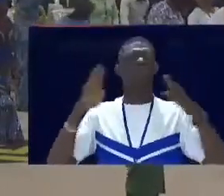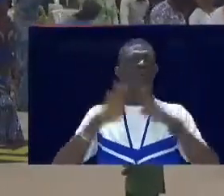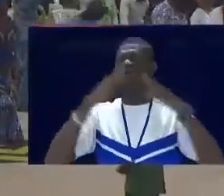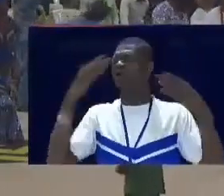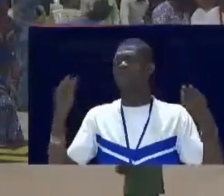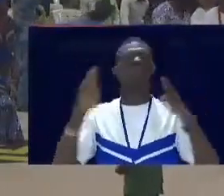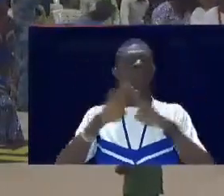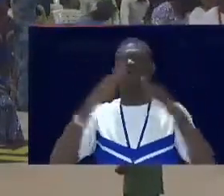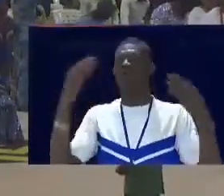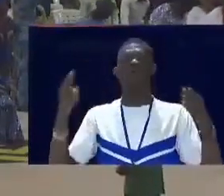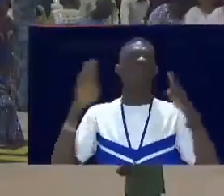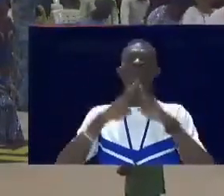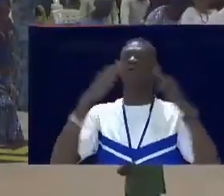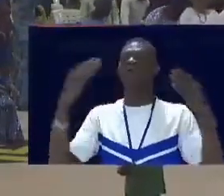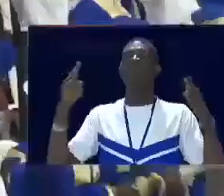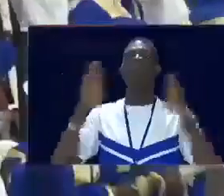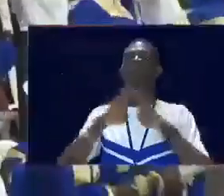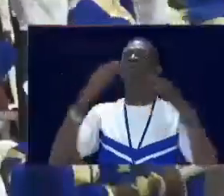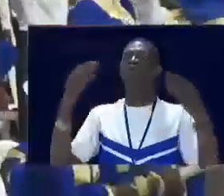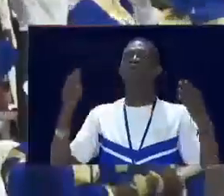Father, let the heavens open to me